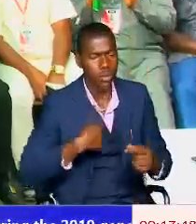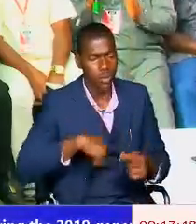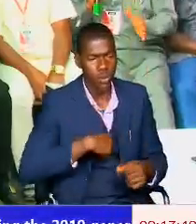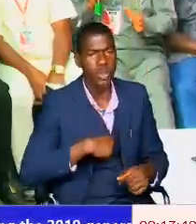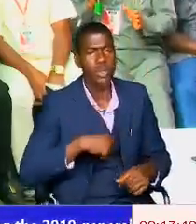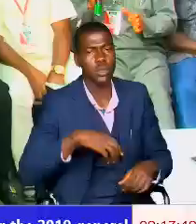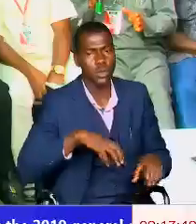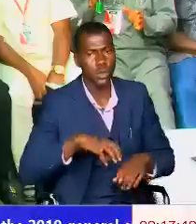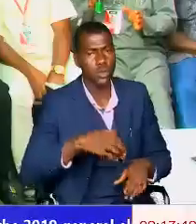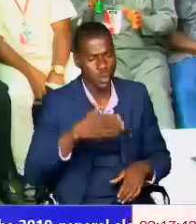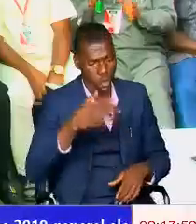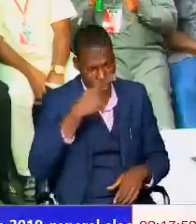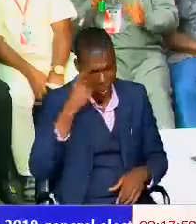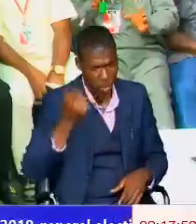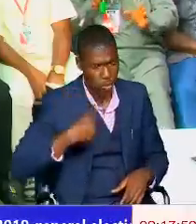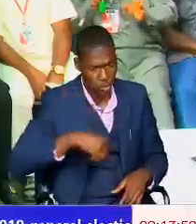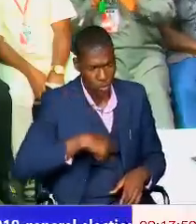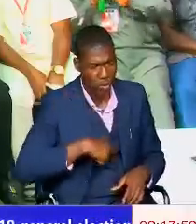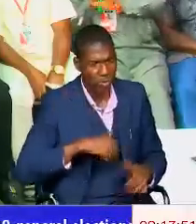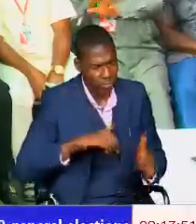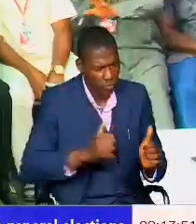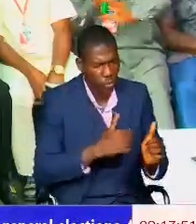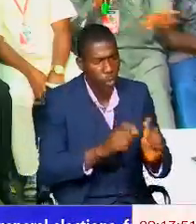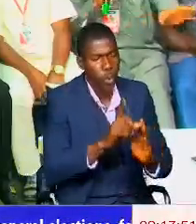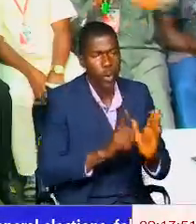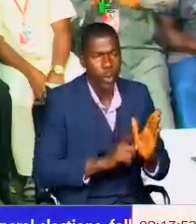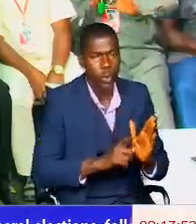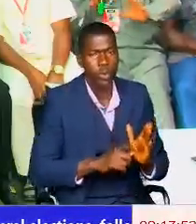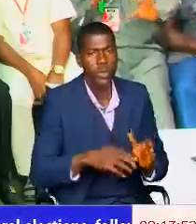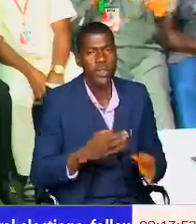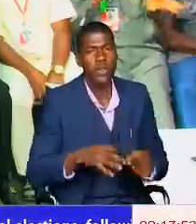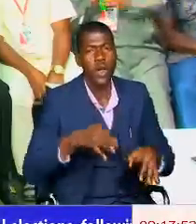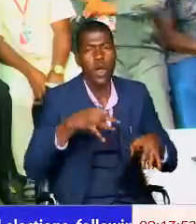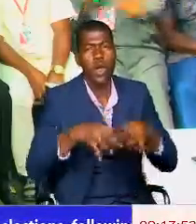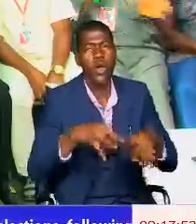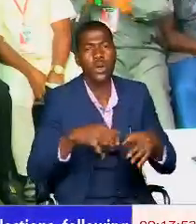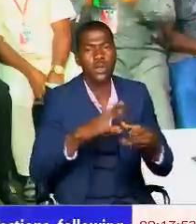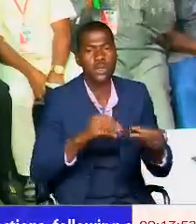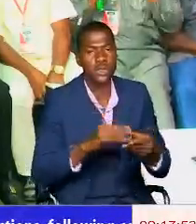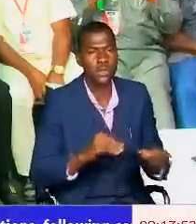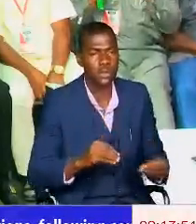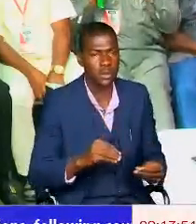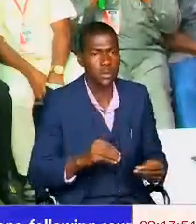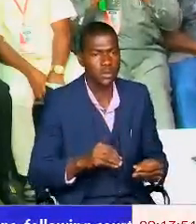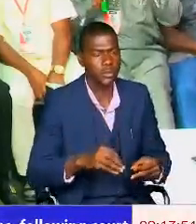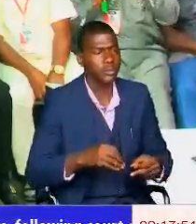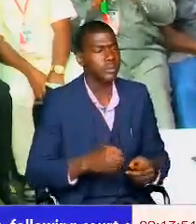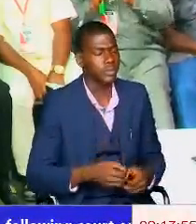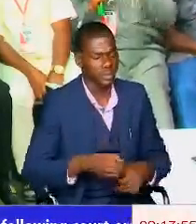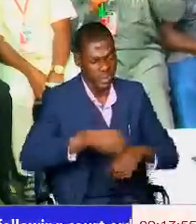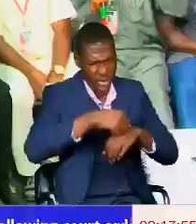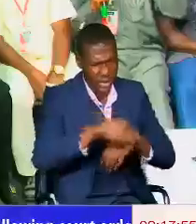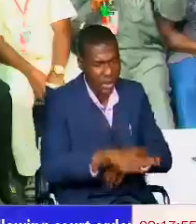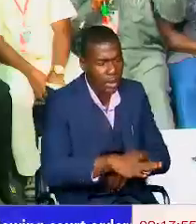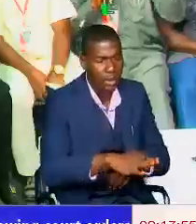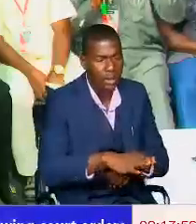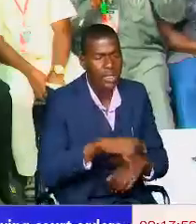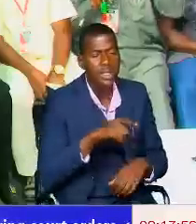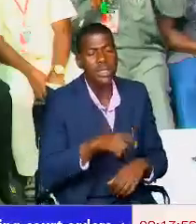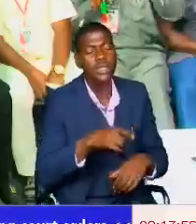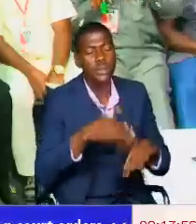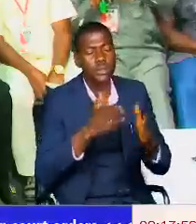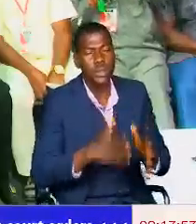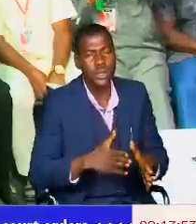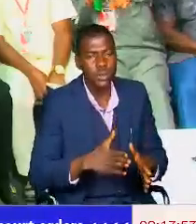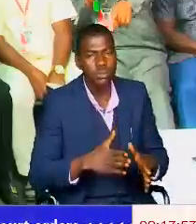follow due process. If court say this officer is discharged and acquitted, that means he no commit offense. So we are restate police, whether they like it or not,